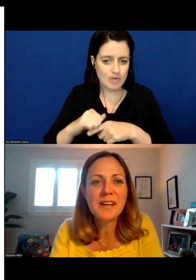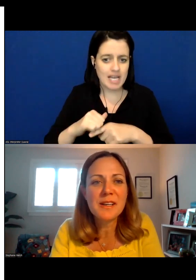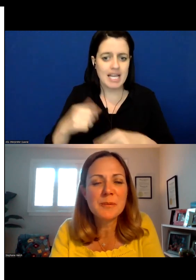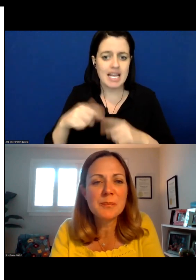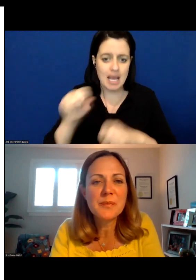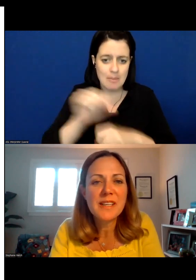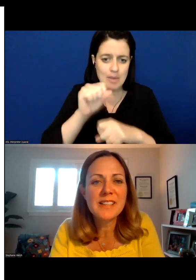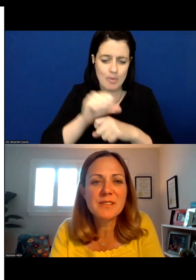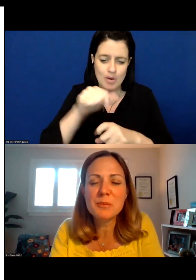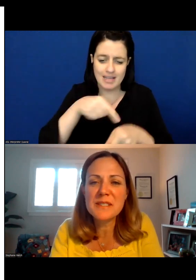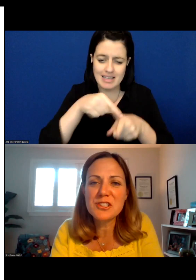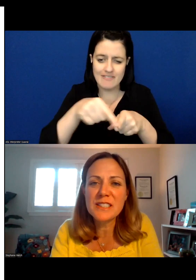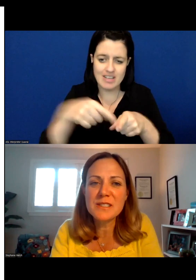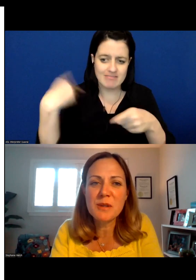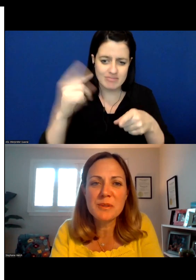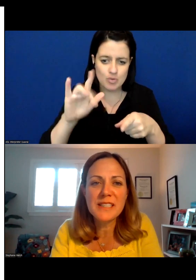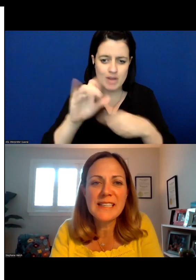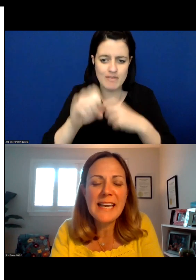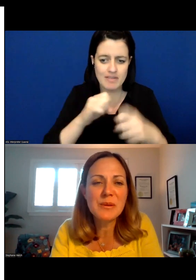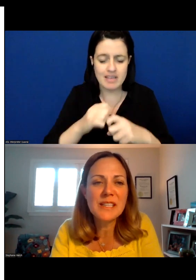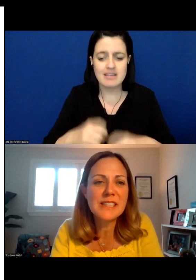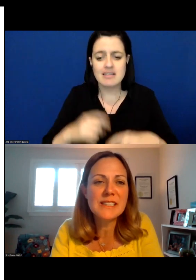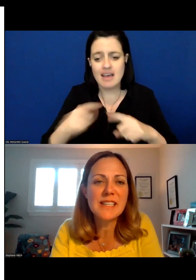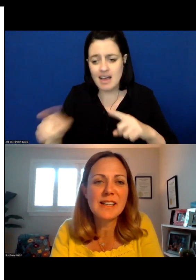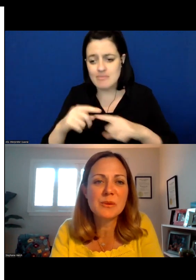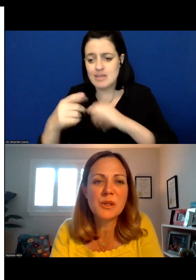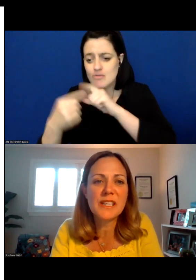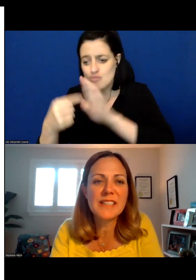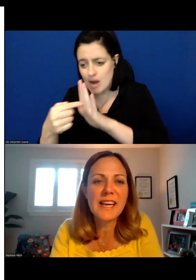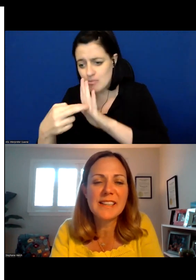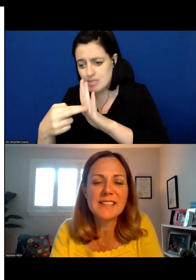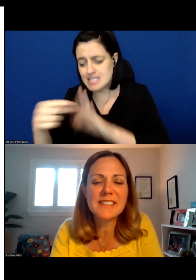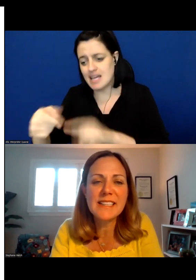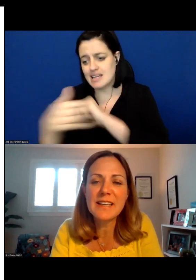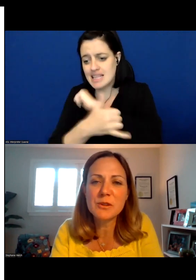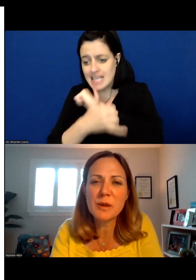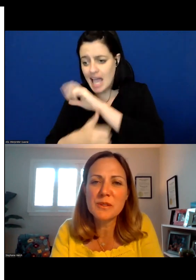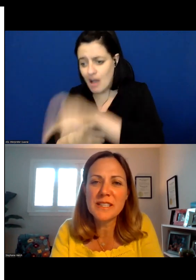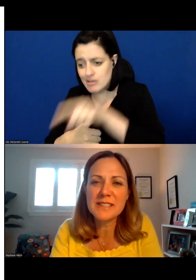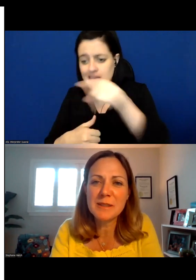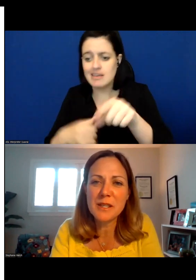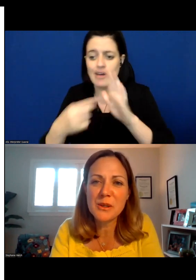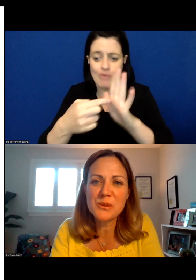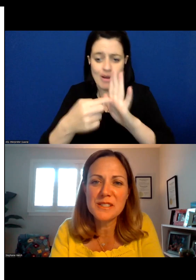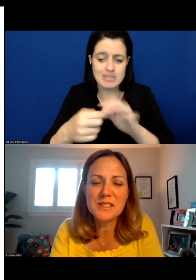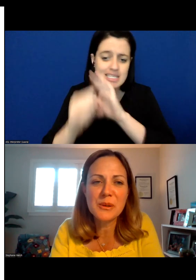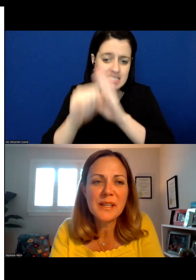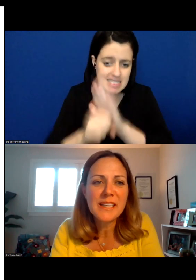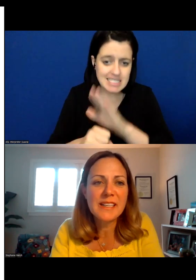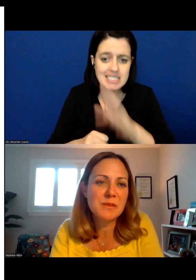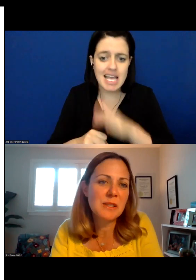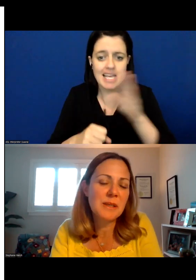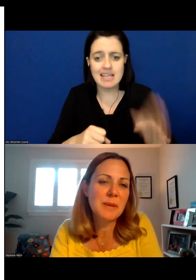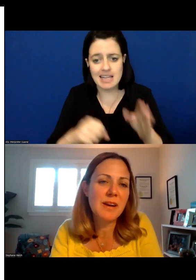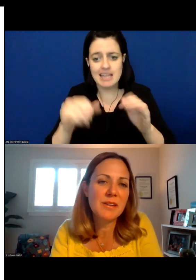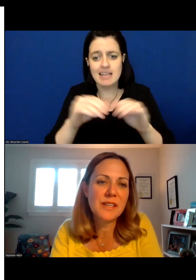So in different positions, representing the counties, working at the state level, representing CBOs. And so